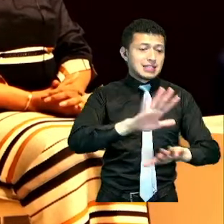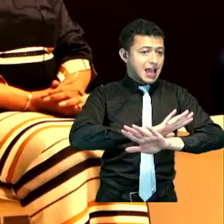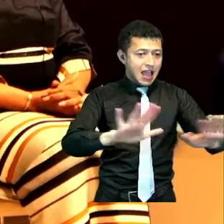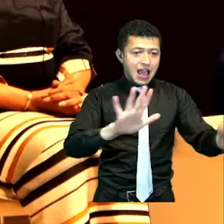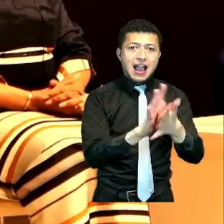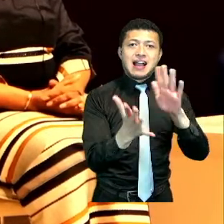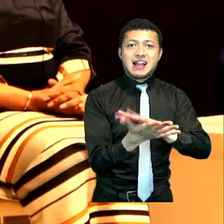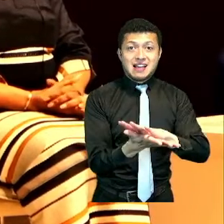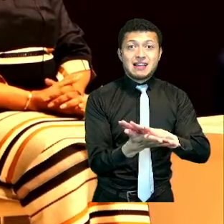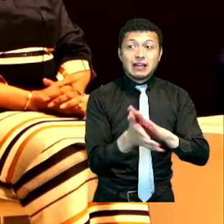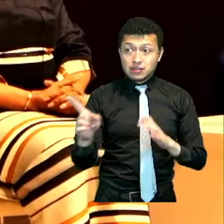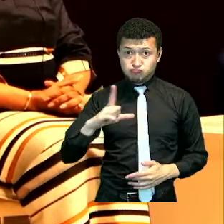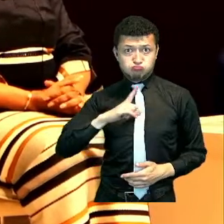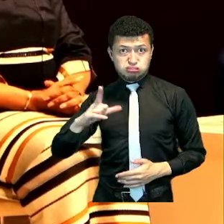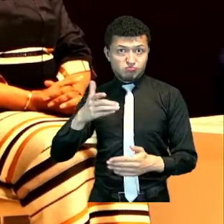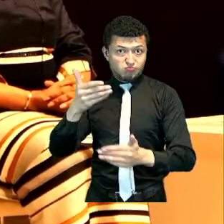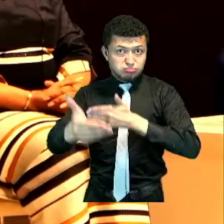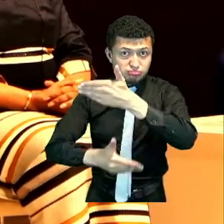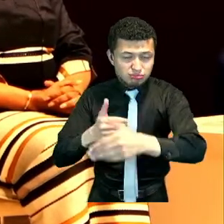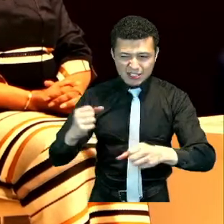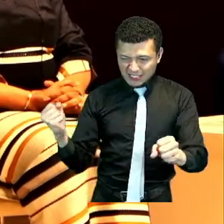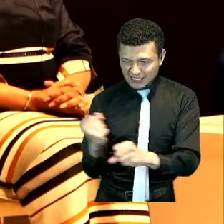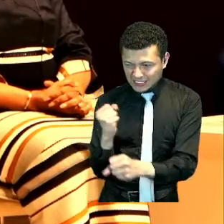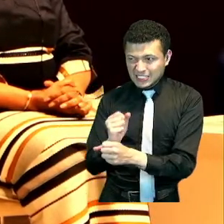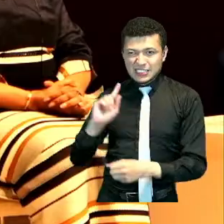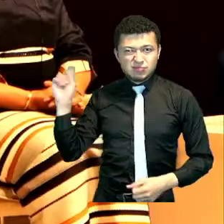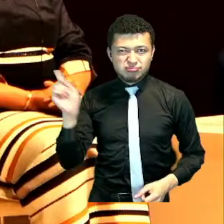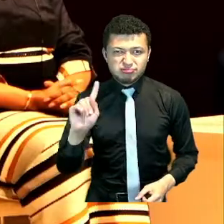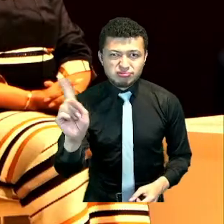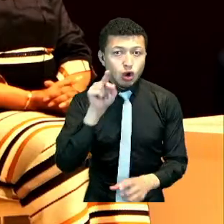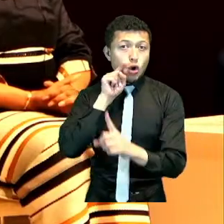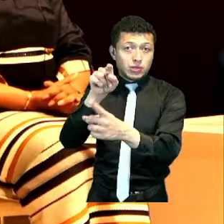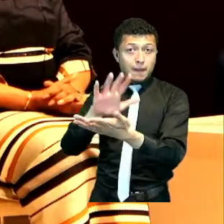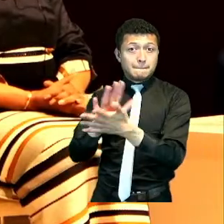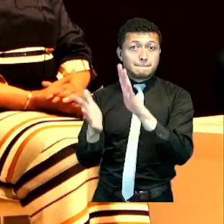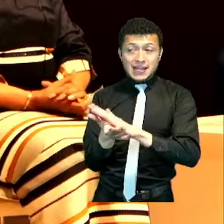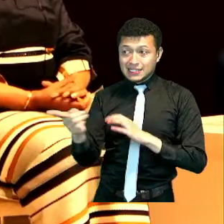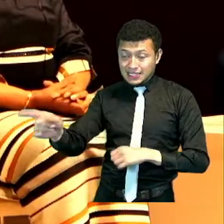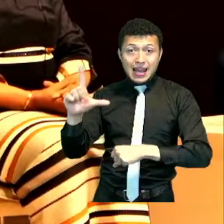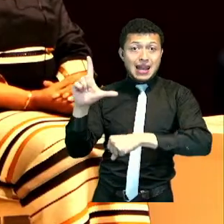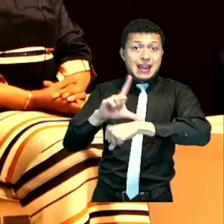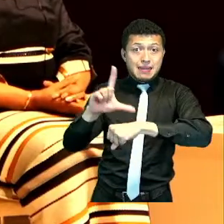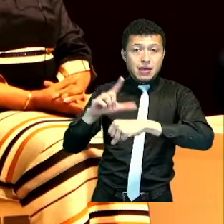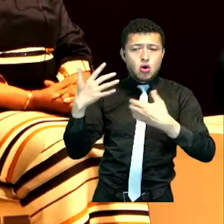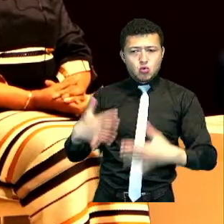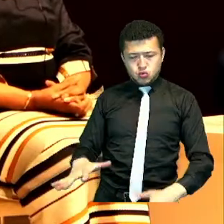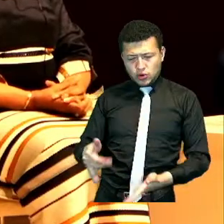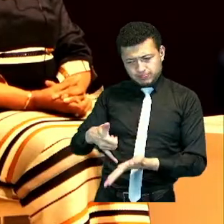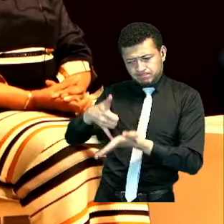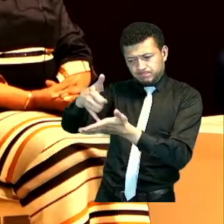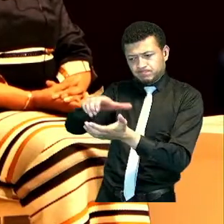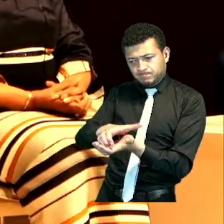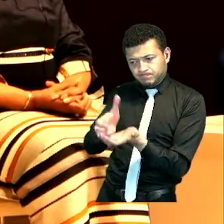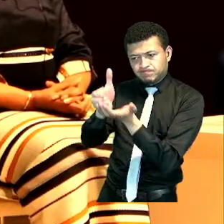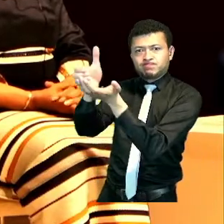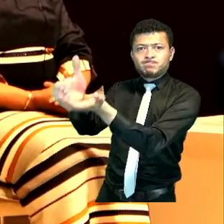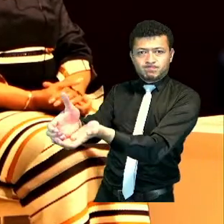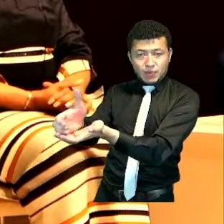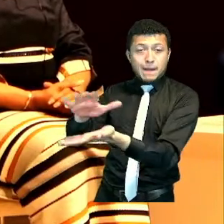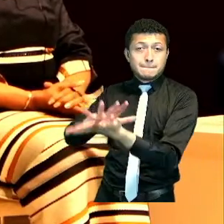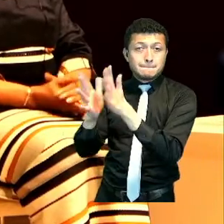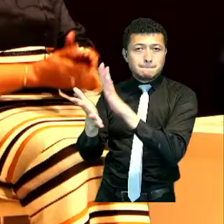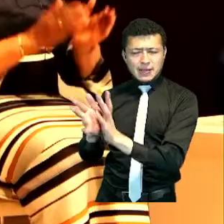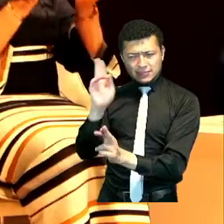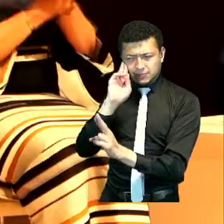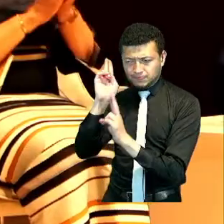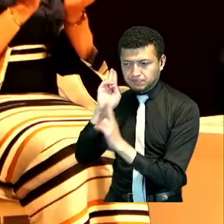Due to her powerful leadership in this process and her tireless work in pro of peace, Dr. Lima was awarded with